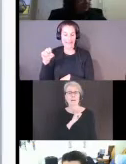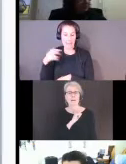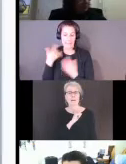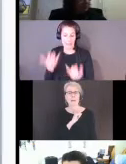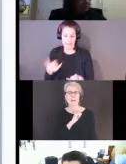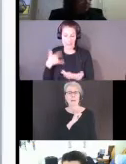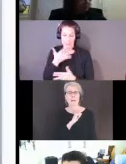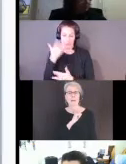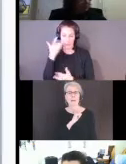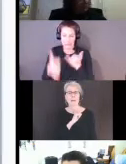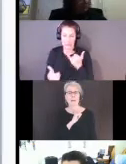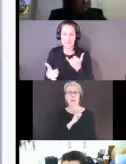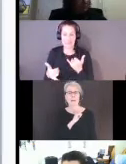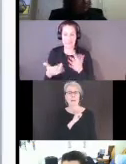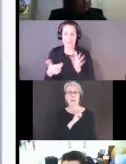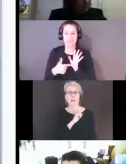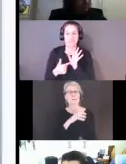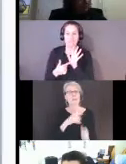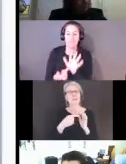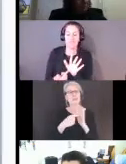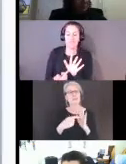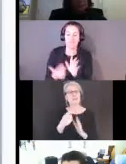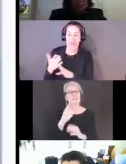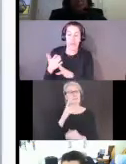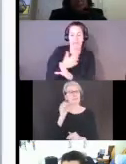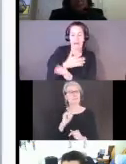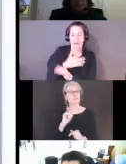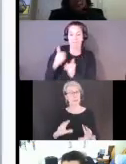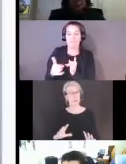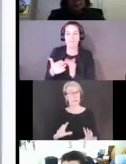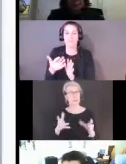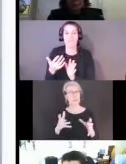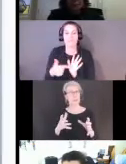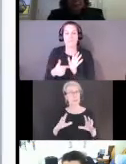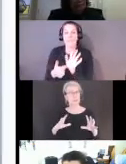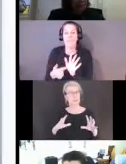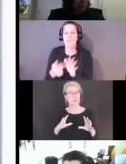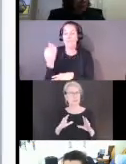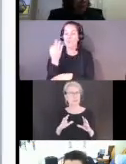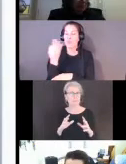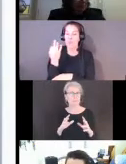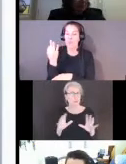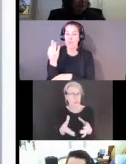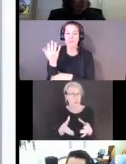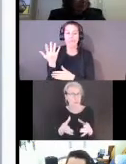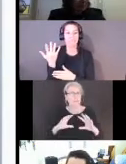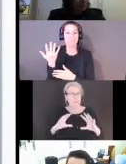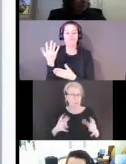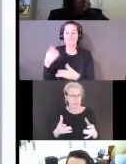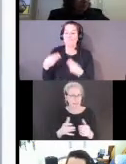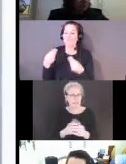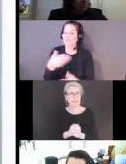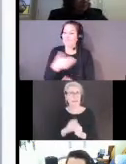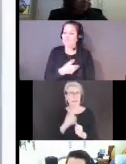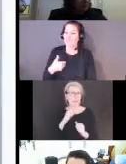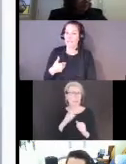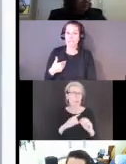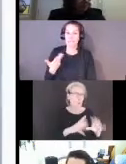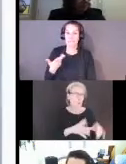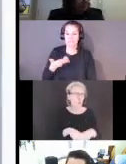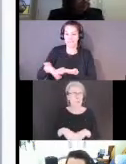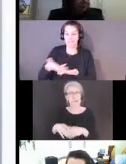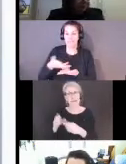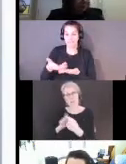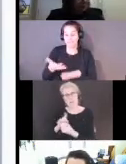group classes, just so that you all have an opportunity to see what we can offer in a group setting as well as in an individual